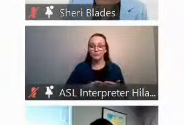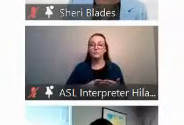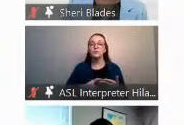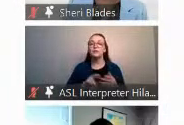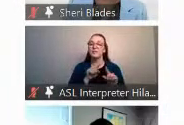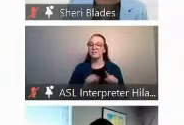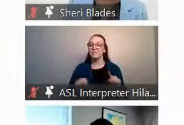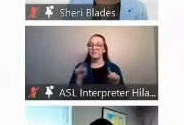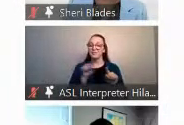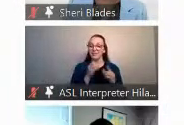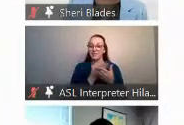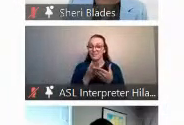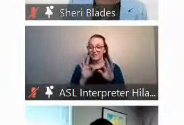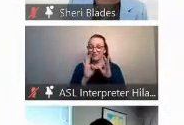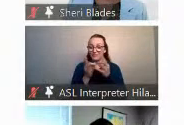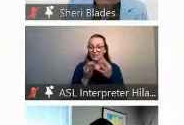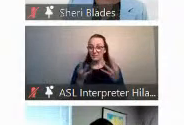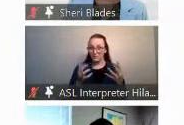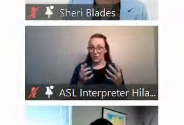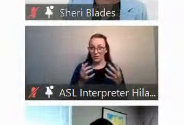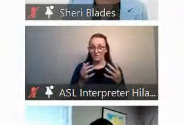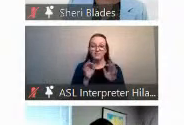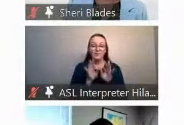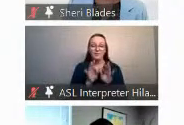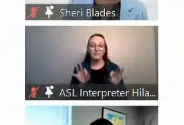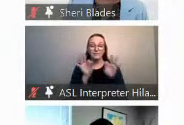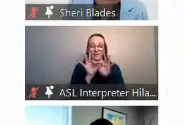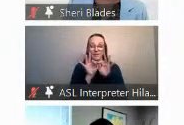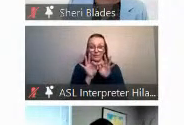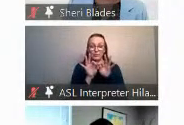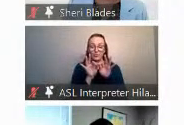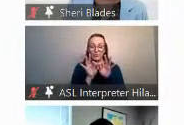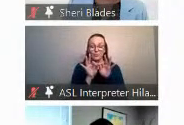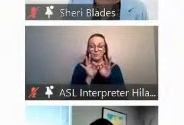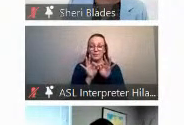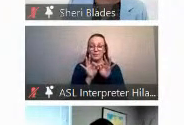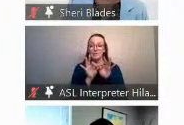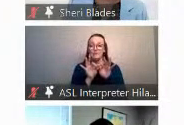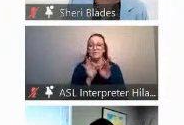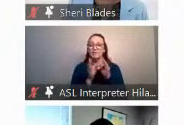families value regarding the selection of early education programs.